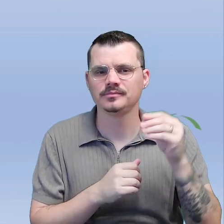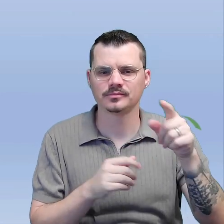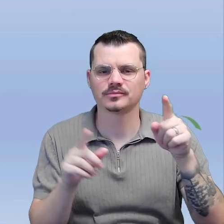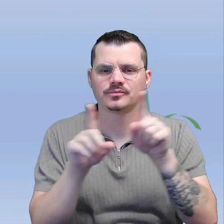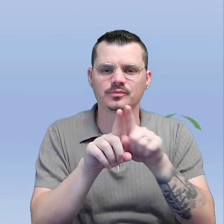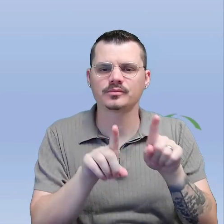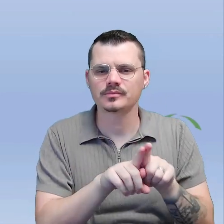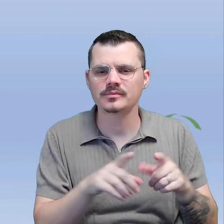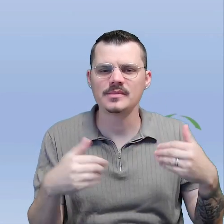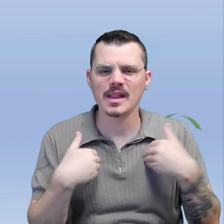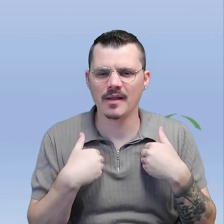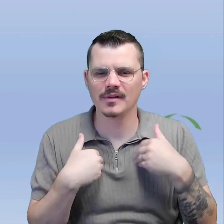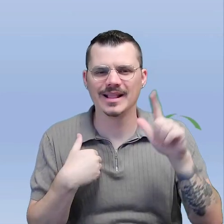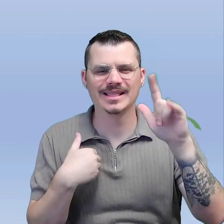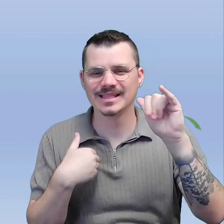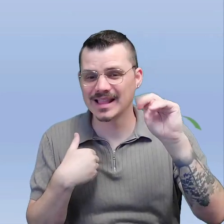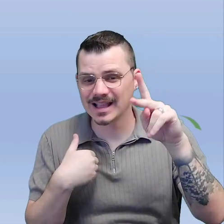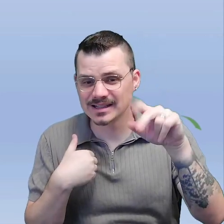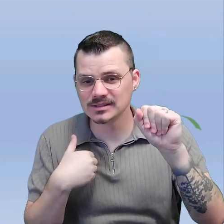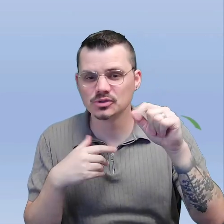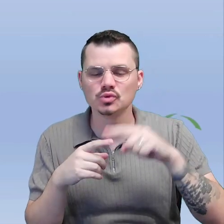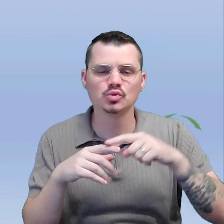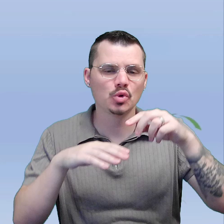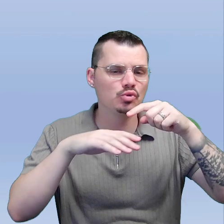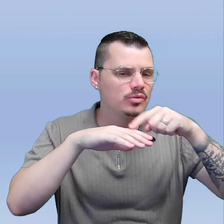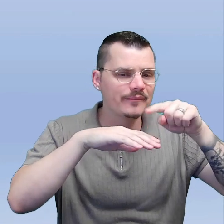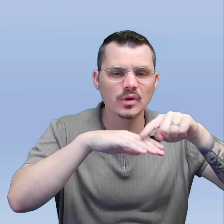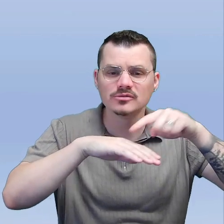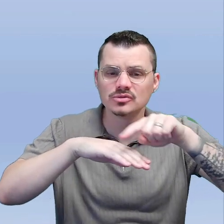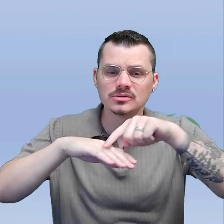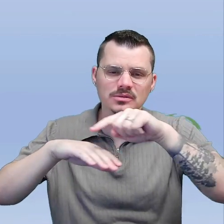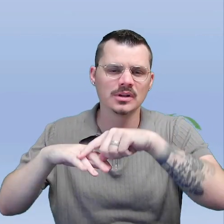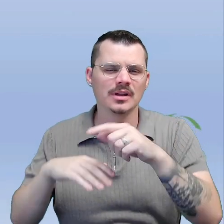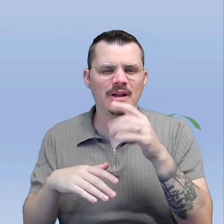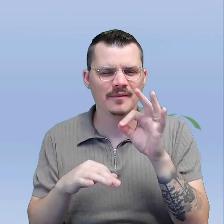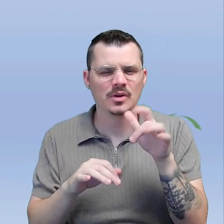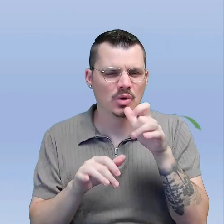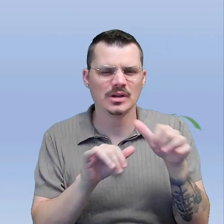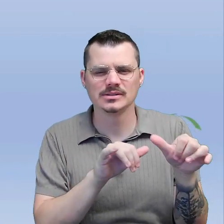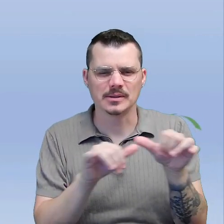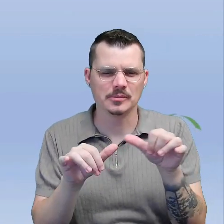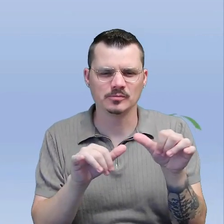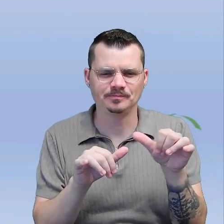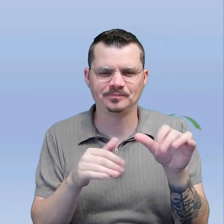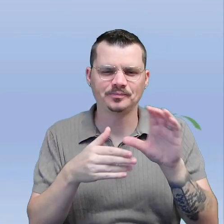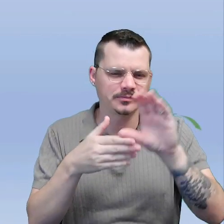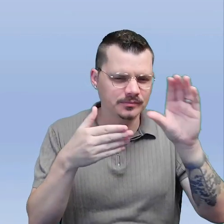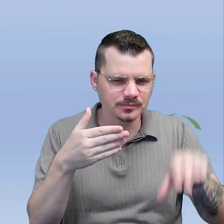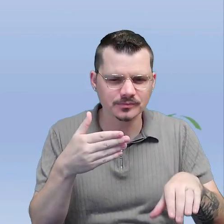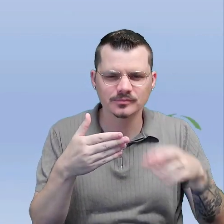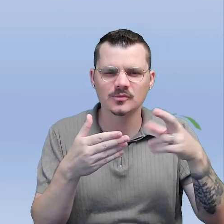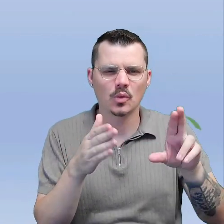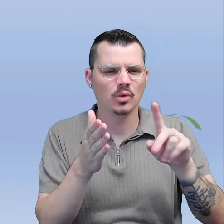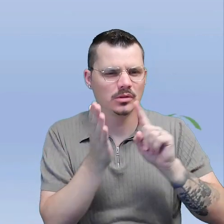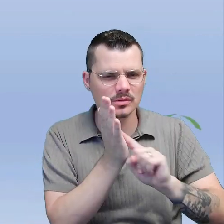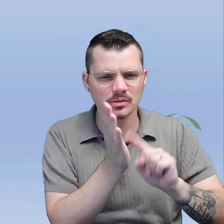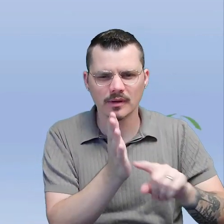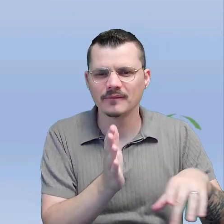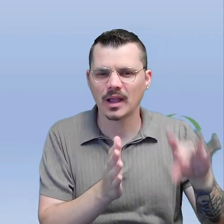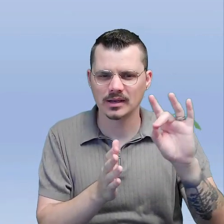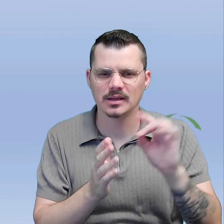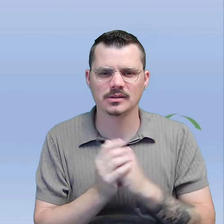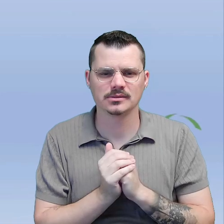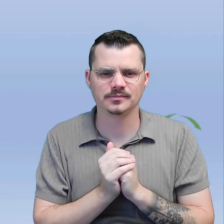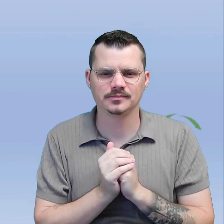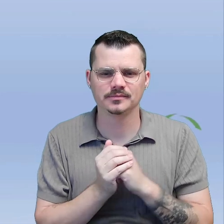they also have links to references of similar outcomes and similar